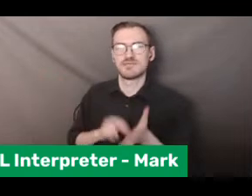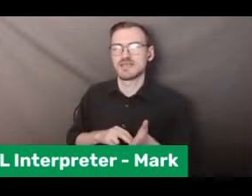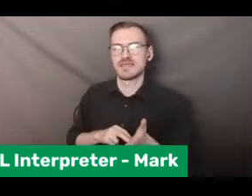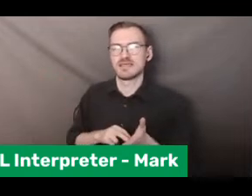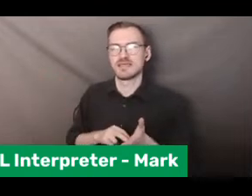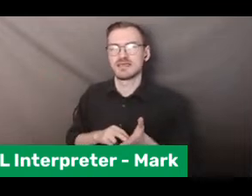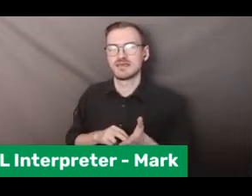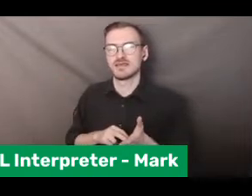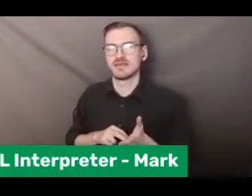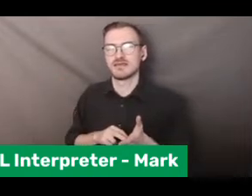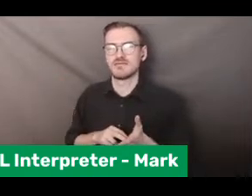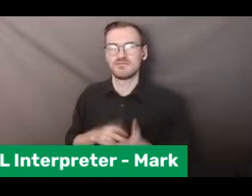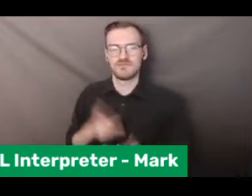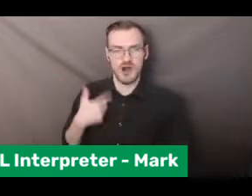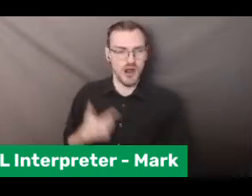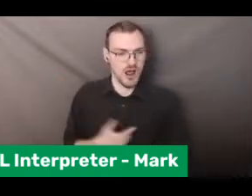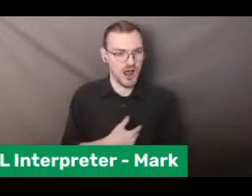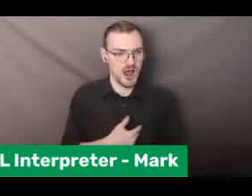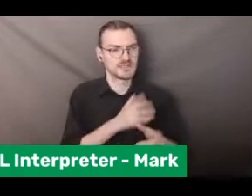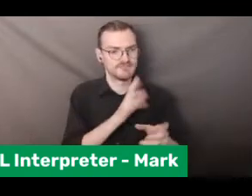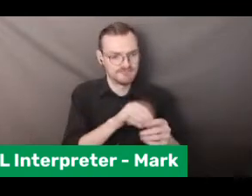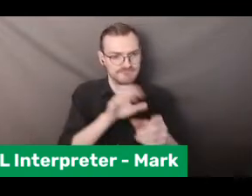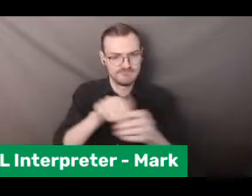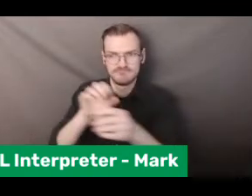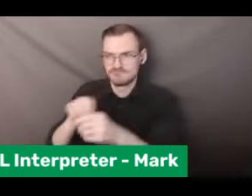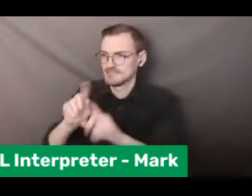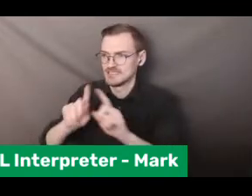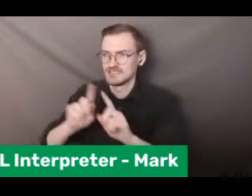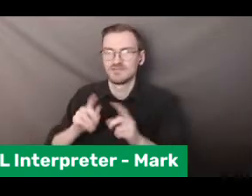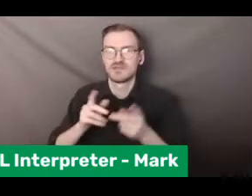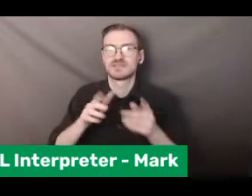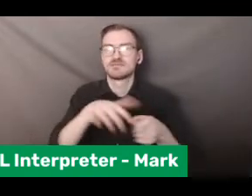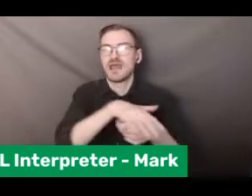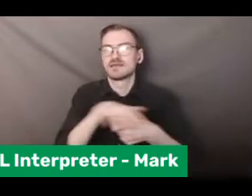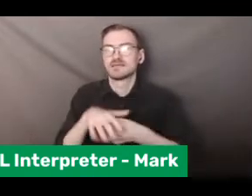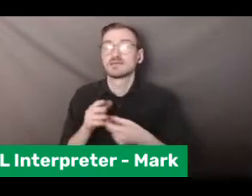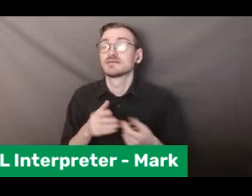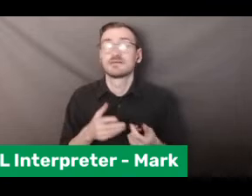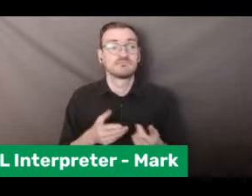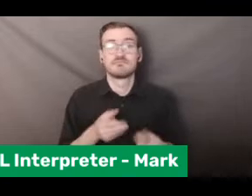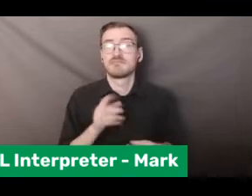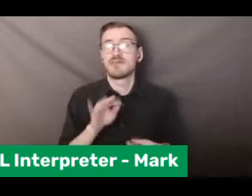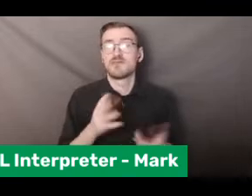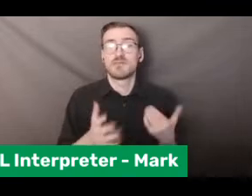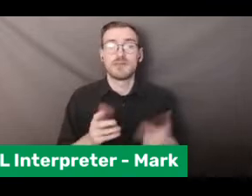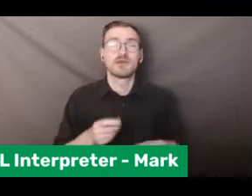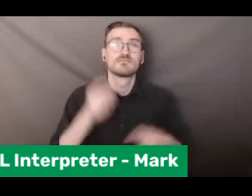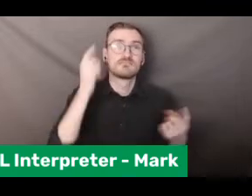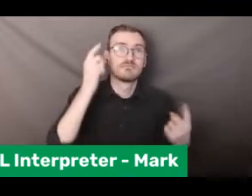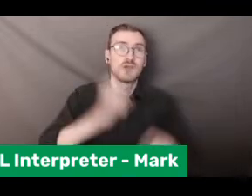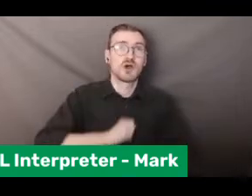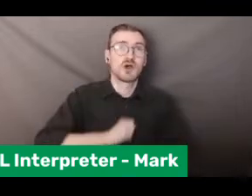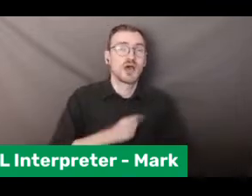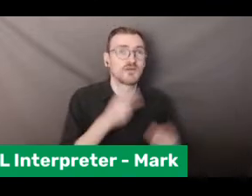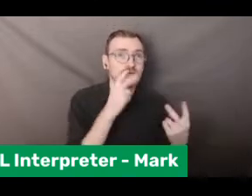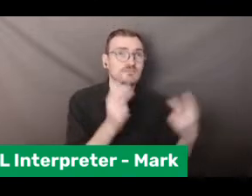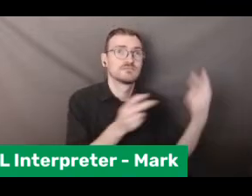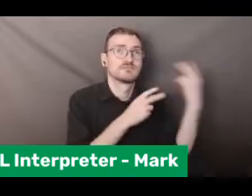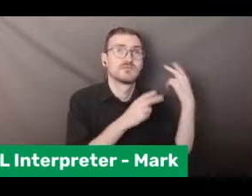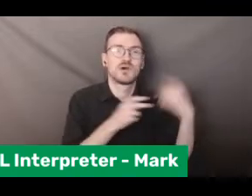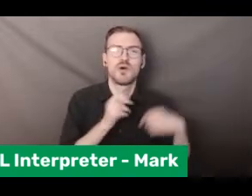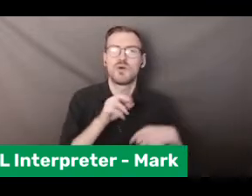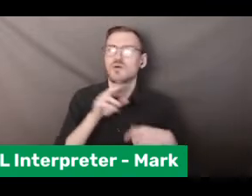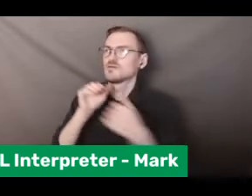various spaces, whether they're reflective with ourselves, with others, or making meaning of the world around